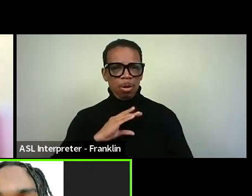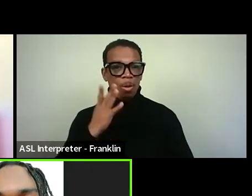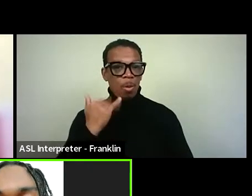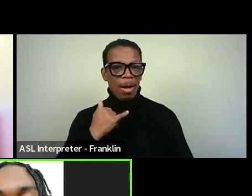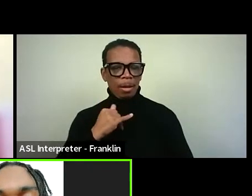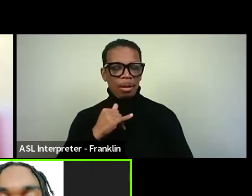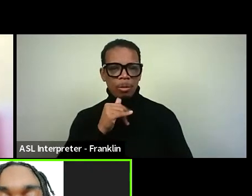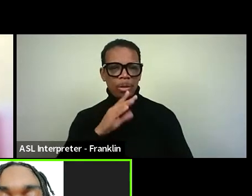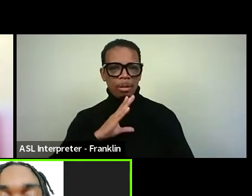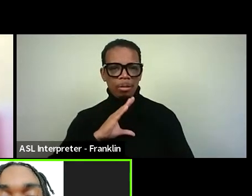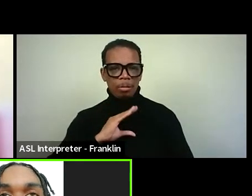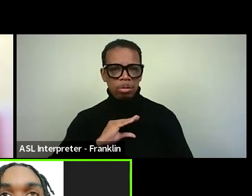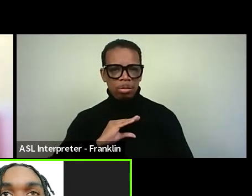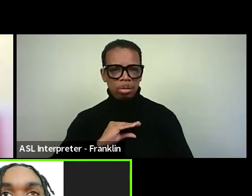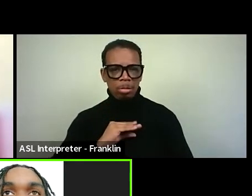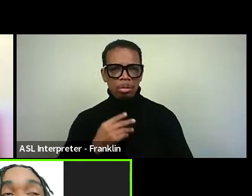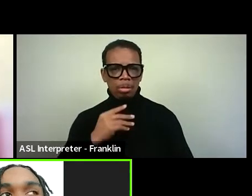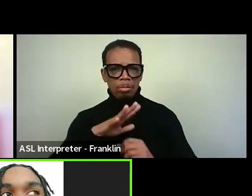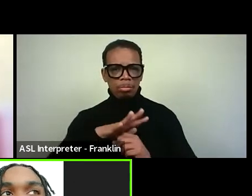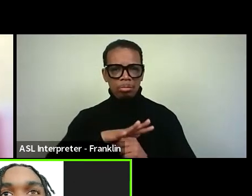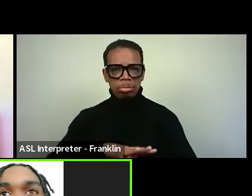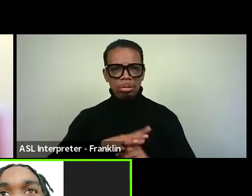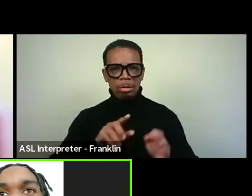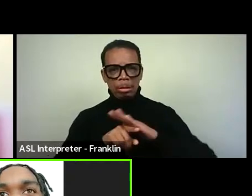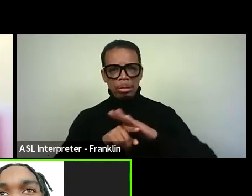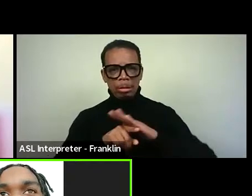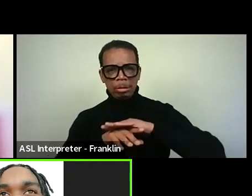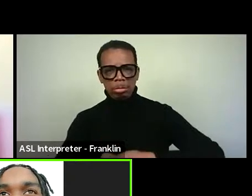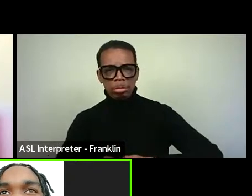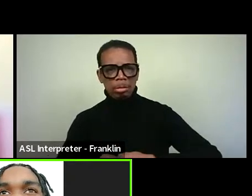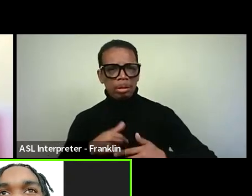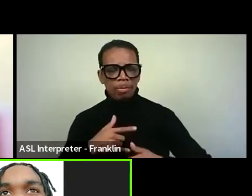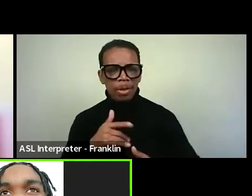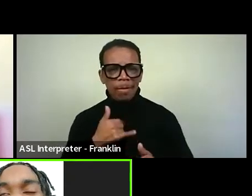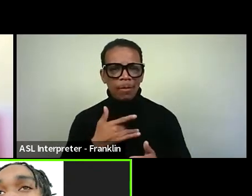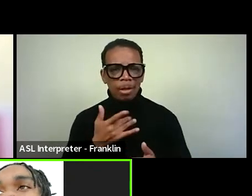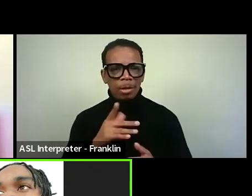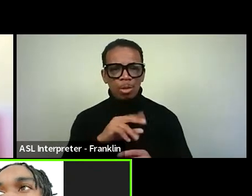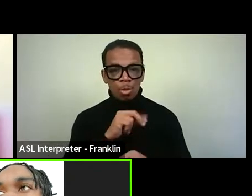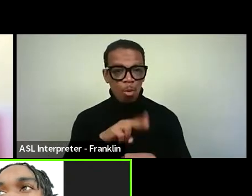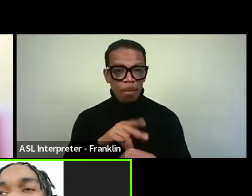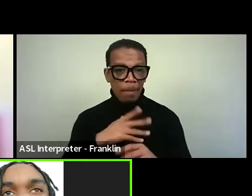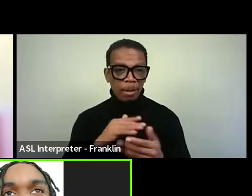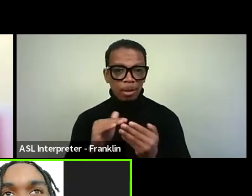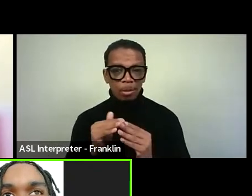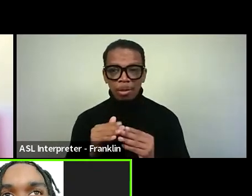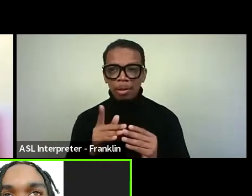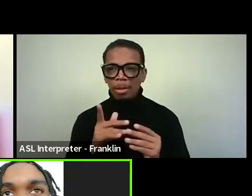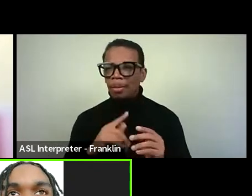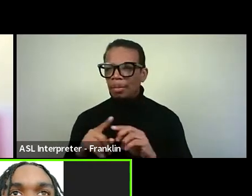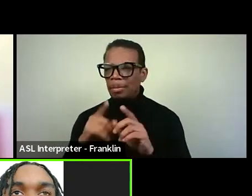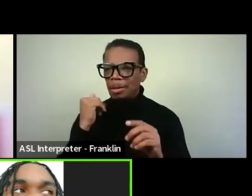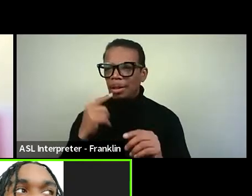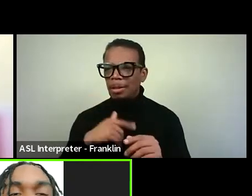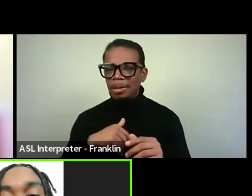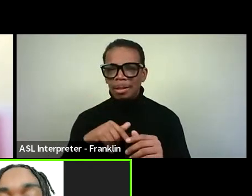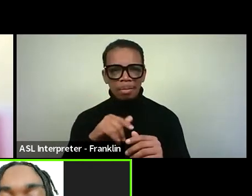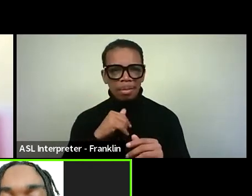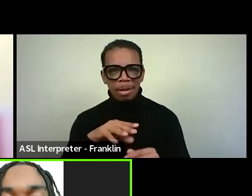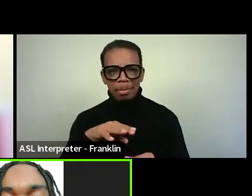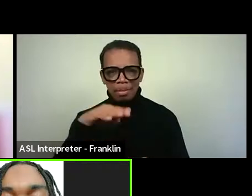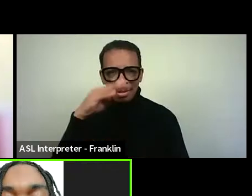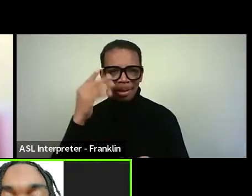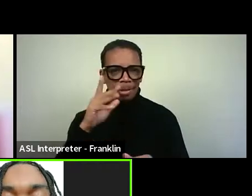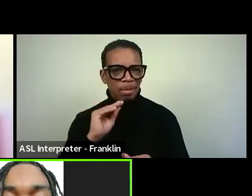anymore and not considered the norm in my community because a lot of different things within the Black experience are never really